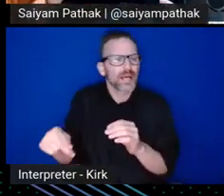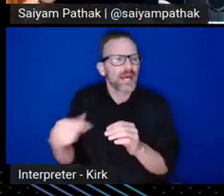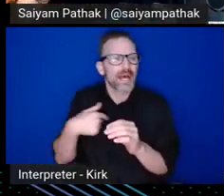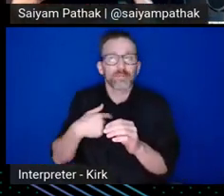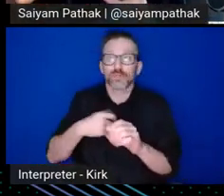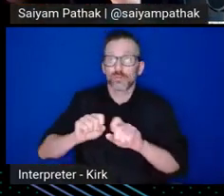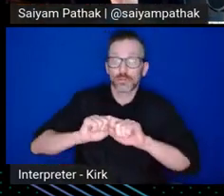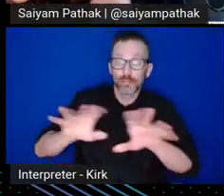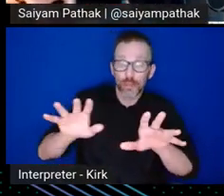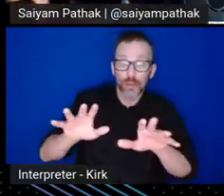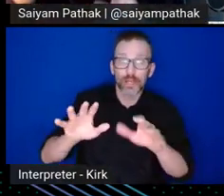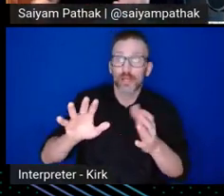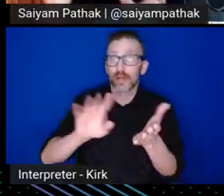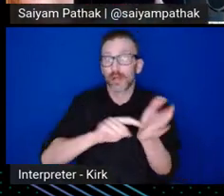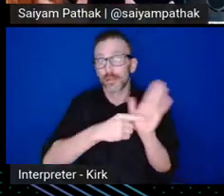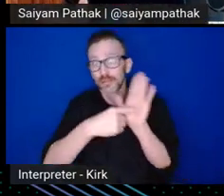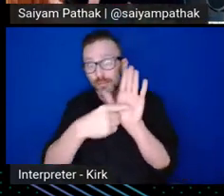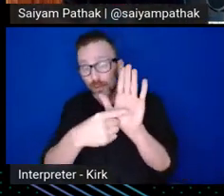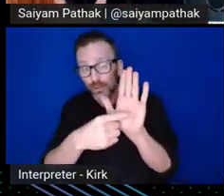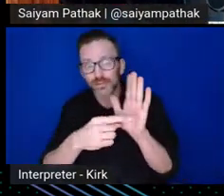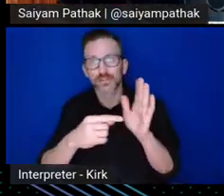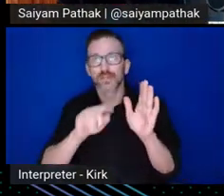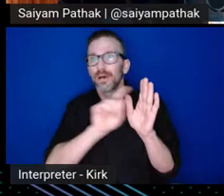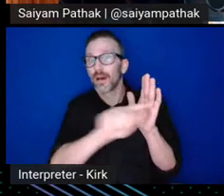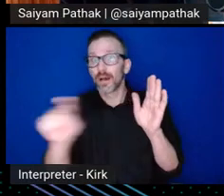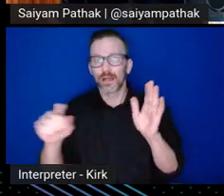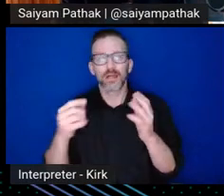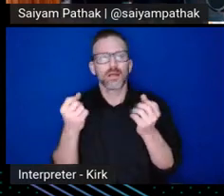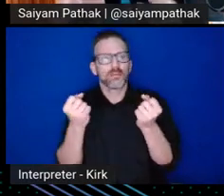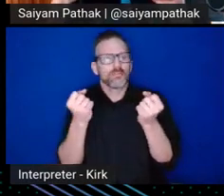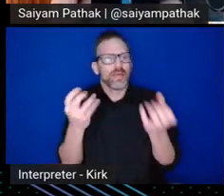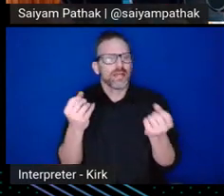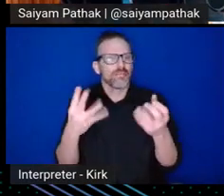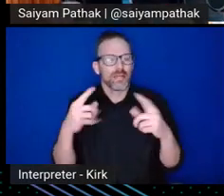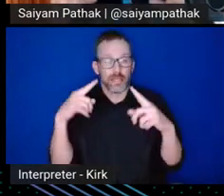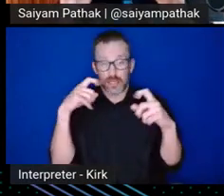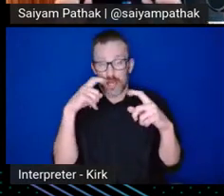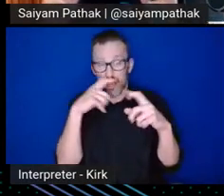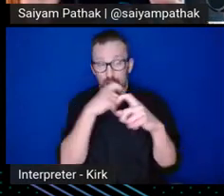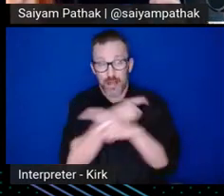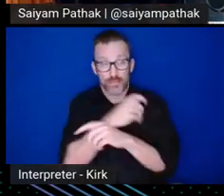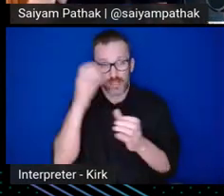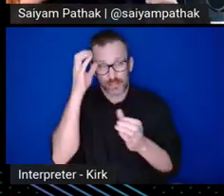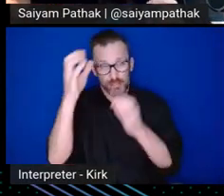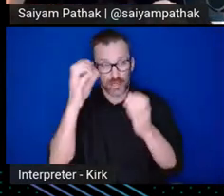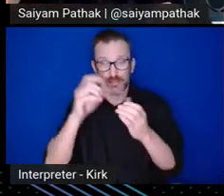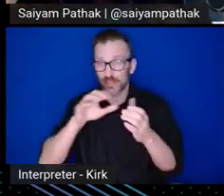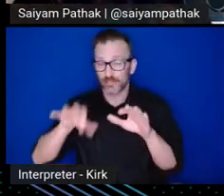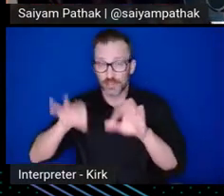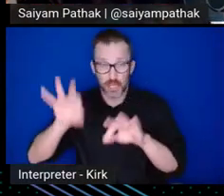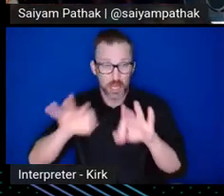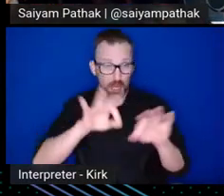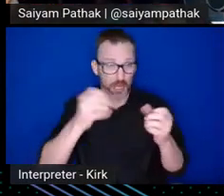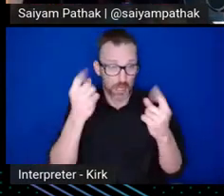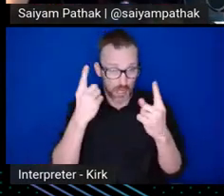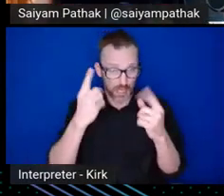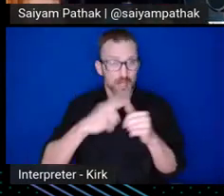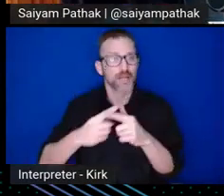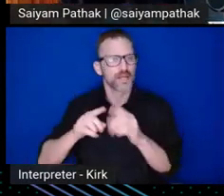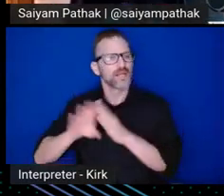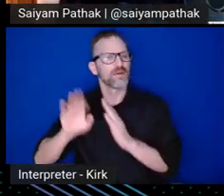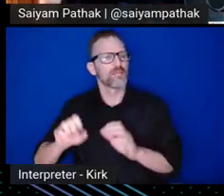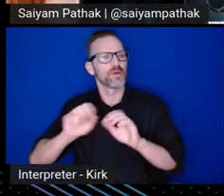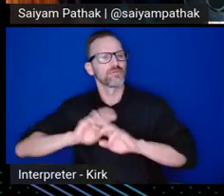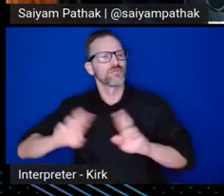and node port. Basically, many concepts before a developer can actually deploy. So as